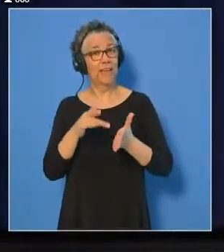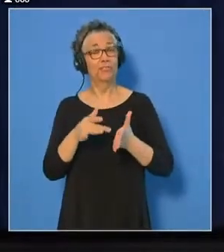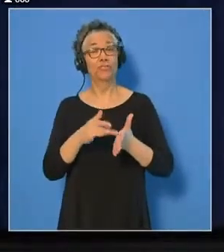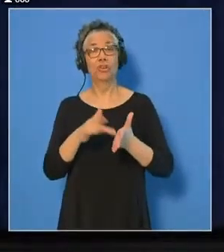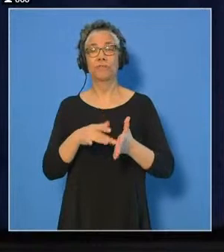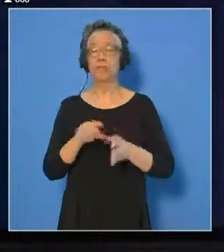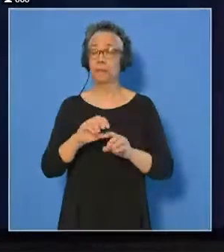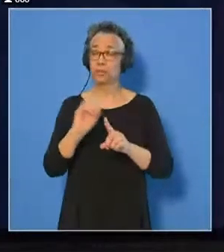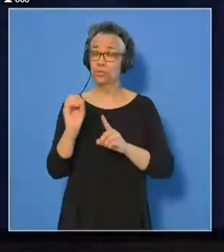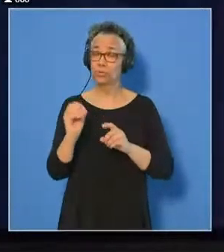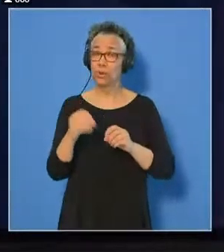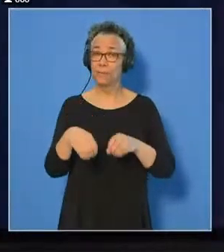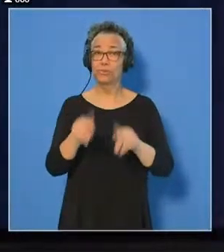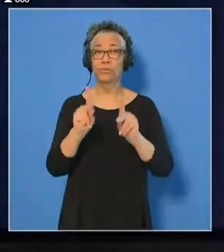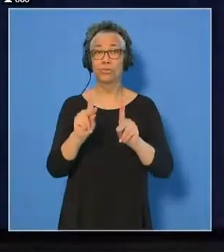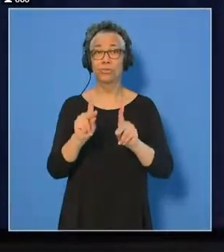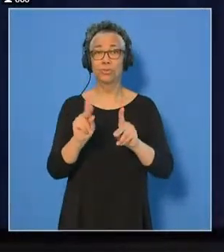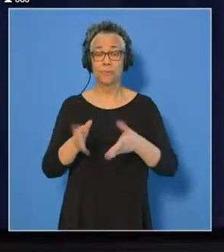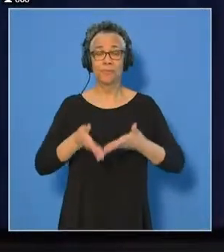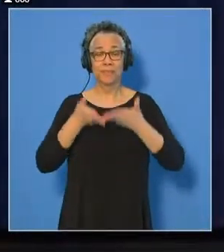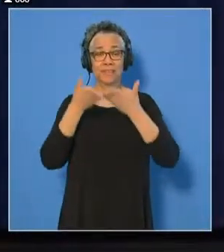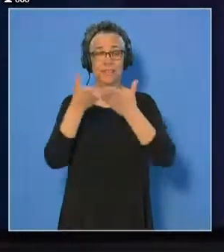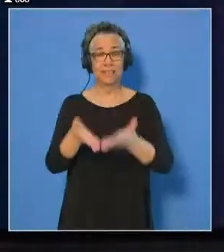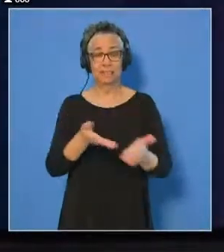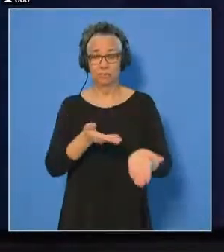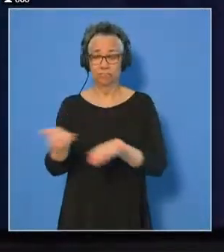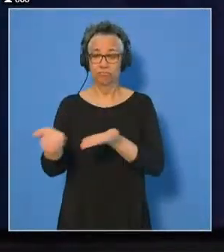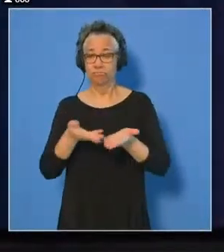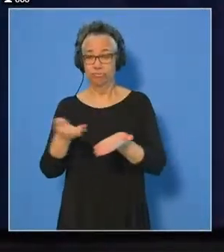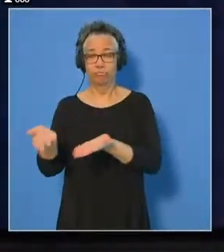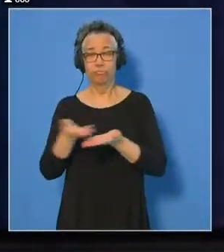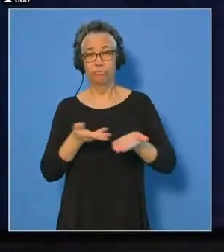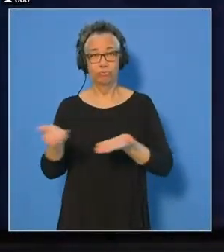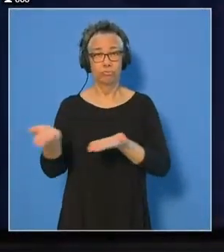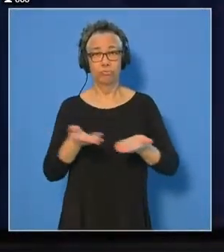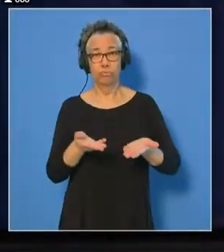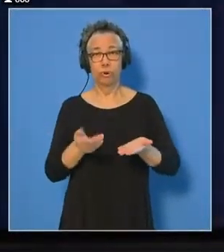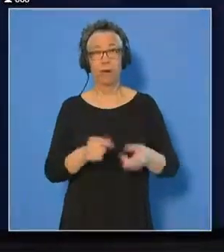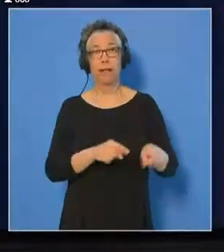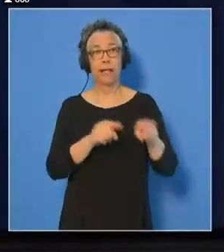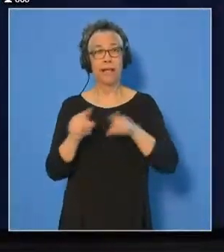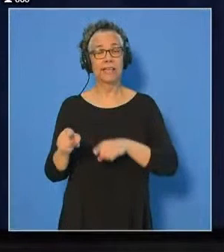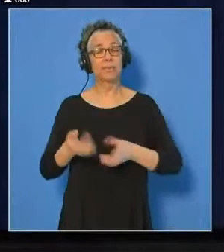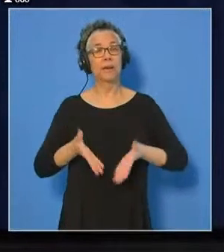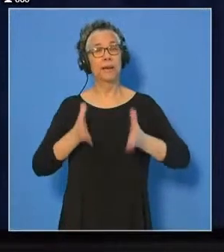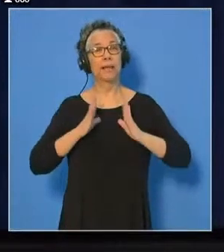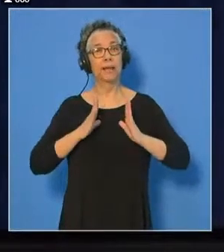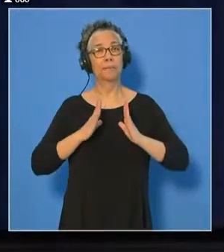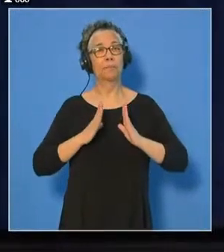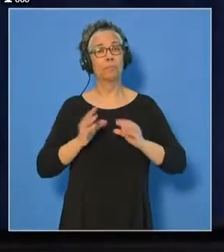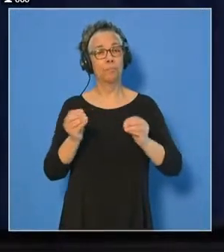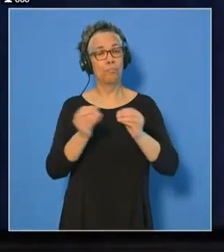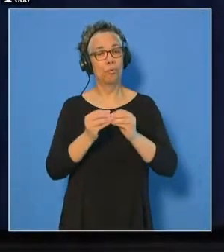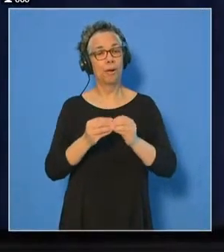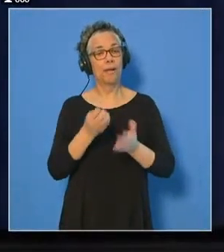deliver more items as we begin to gradually allow more economic